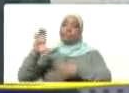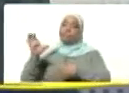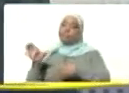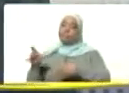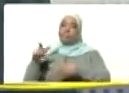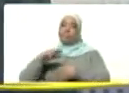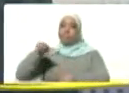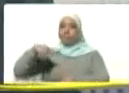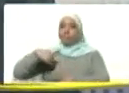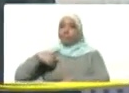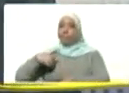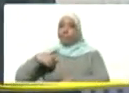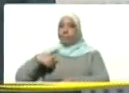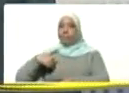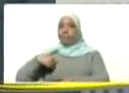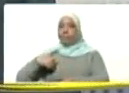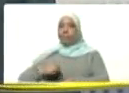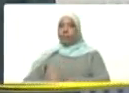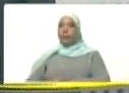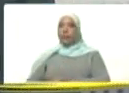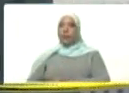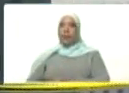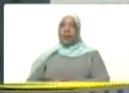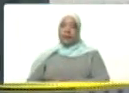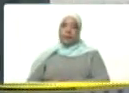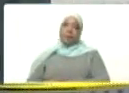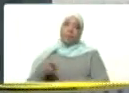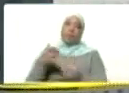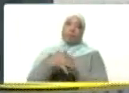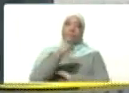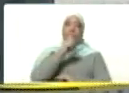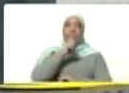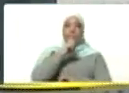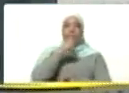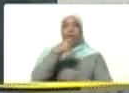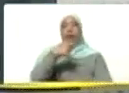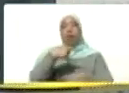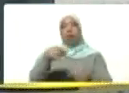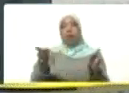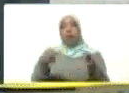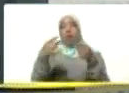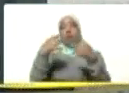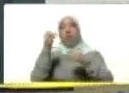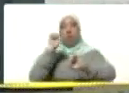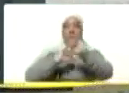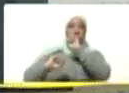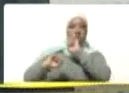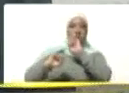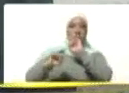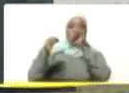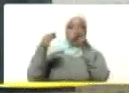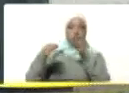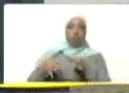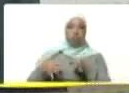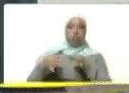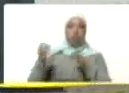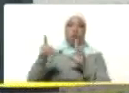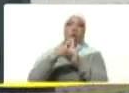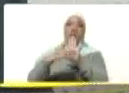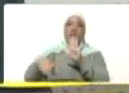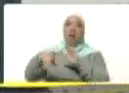have been steadfast in defending the right. Hemos defendido firmemente el derecho del